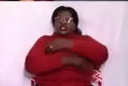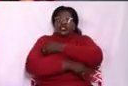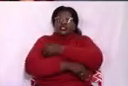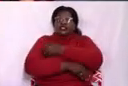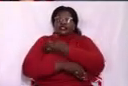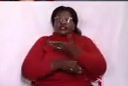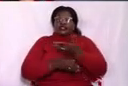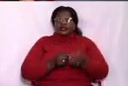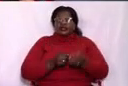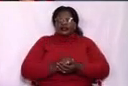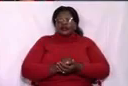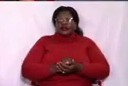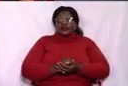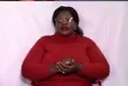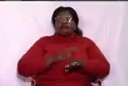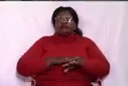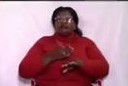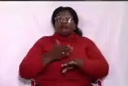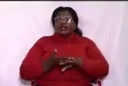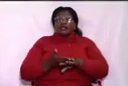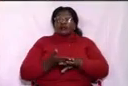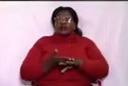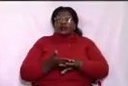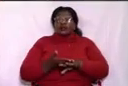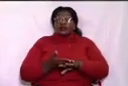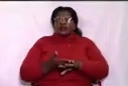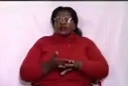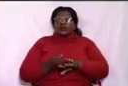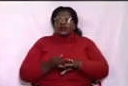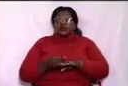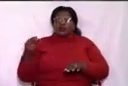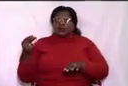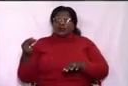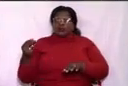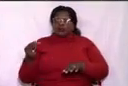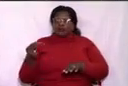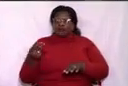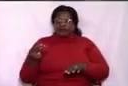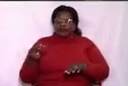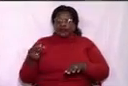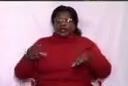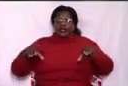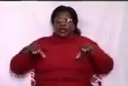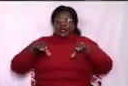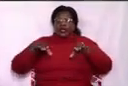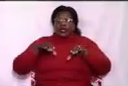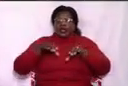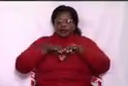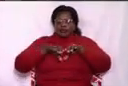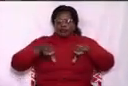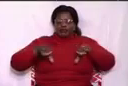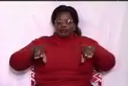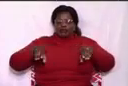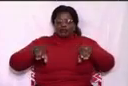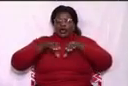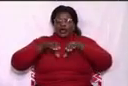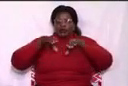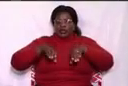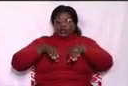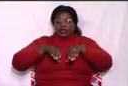for example, the Buy a Brick campaign, we have been making their T-shirts. So we